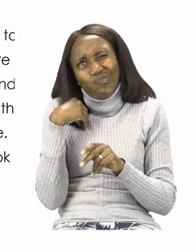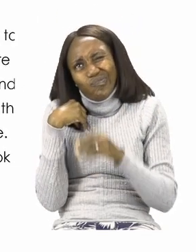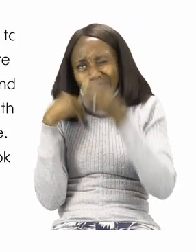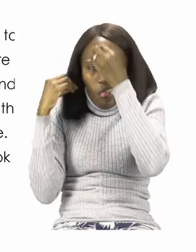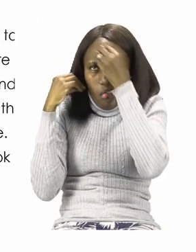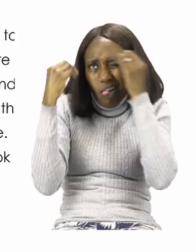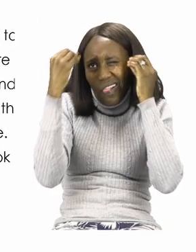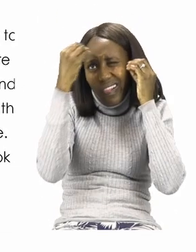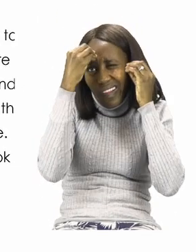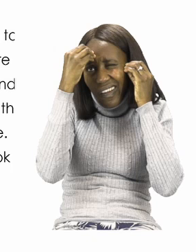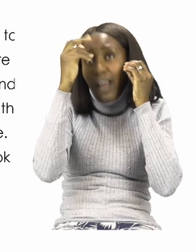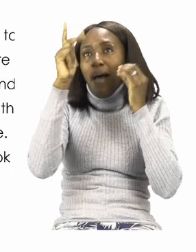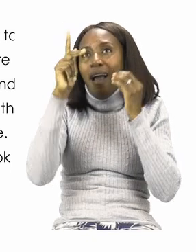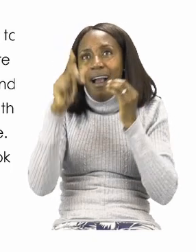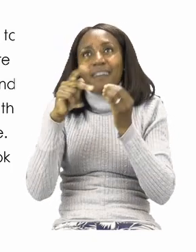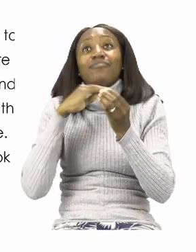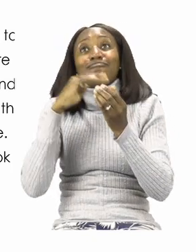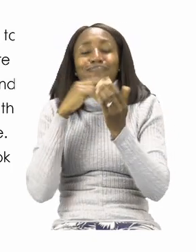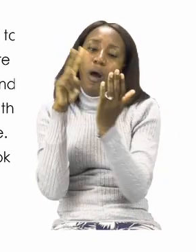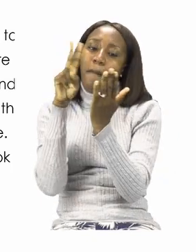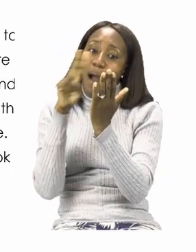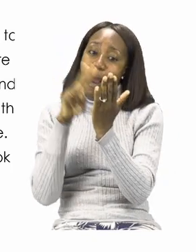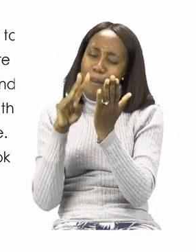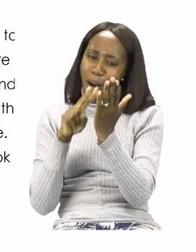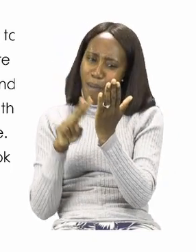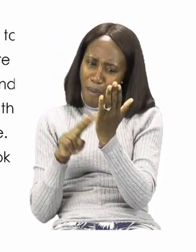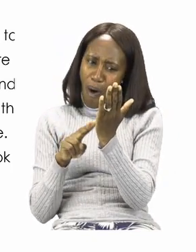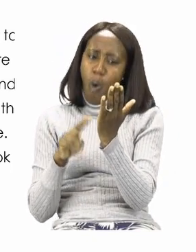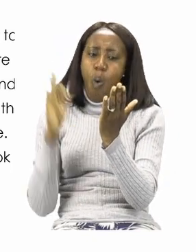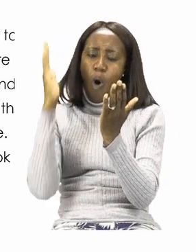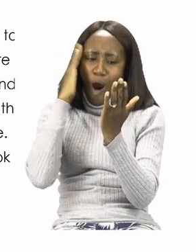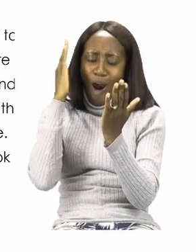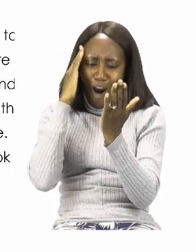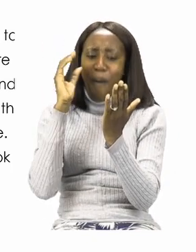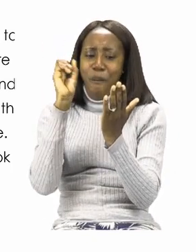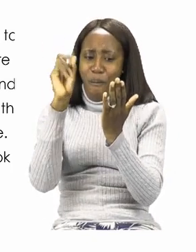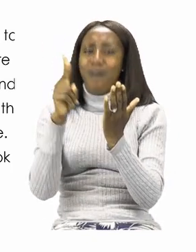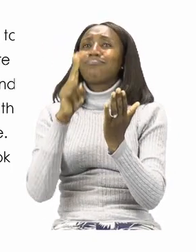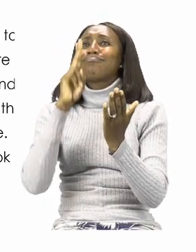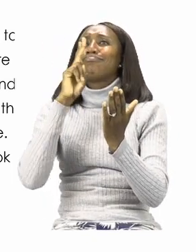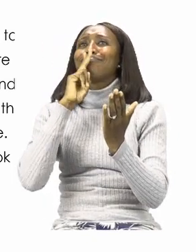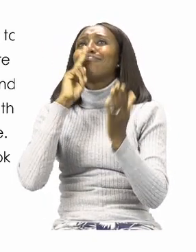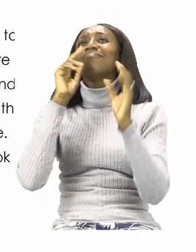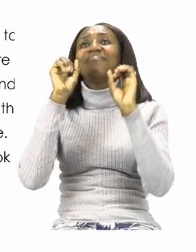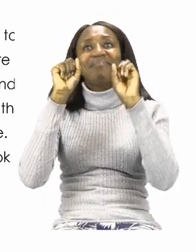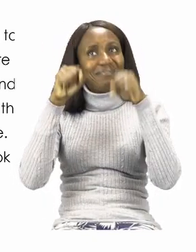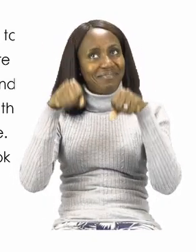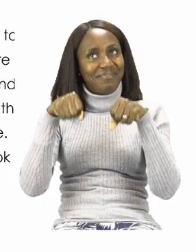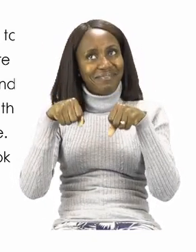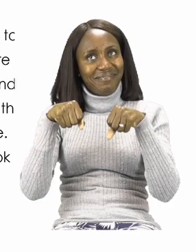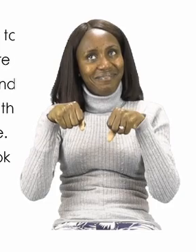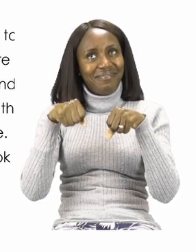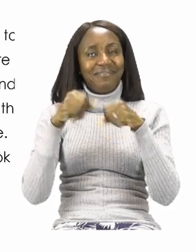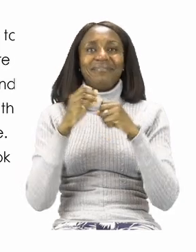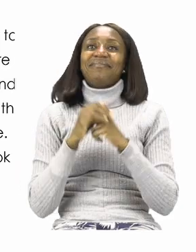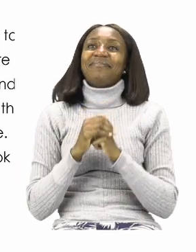you can always go back and read the story again for the 3rd